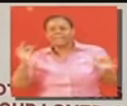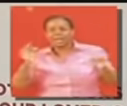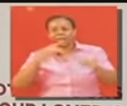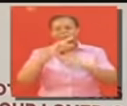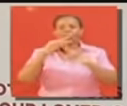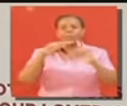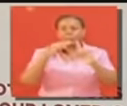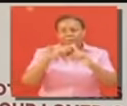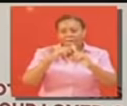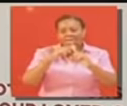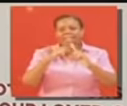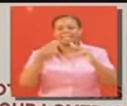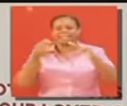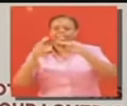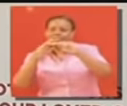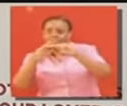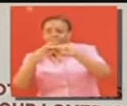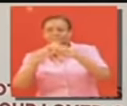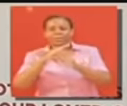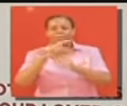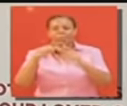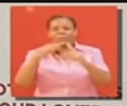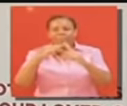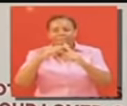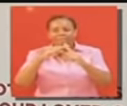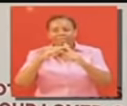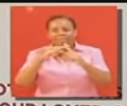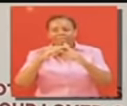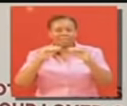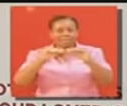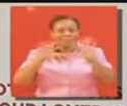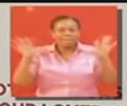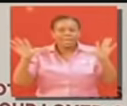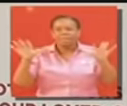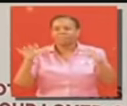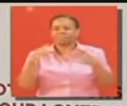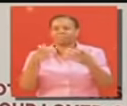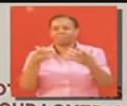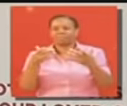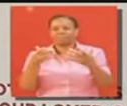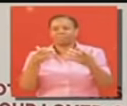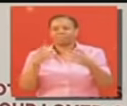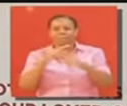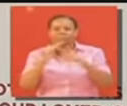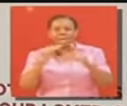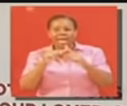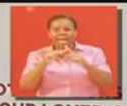that the cases are speeding up when they're actually beginning to slow down. So the EpiCoV helps you to